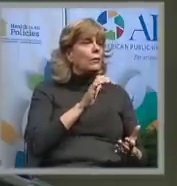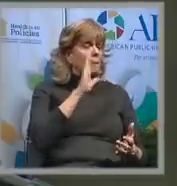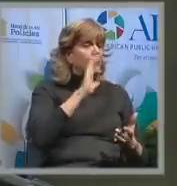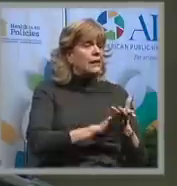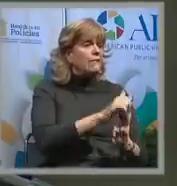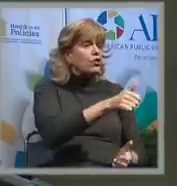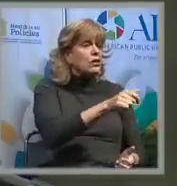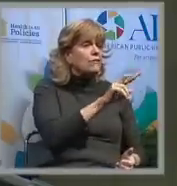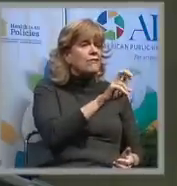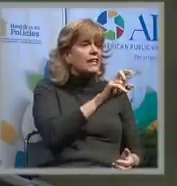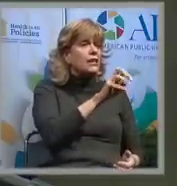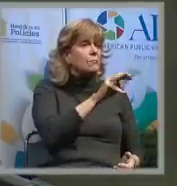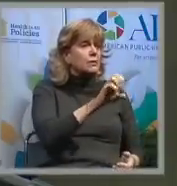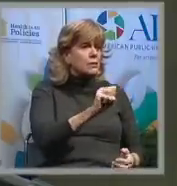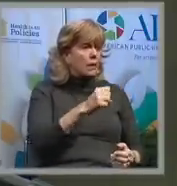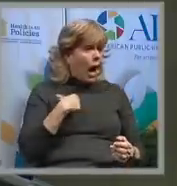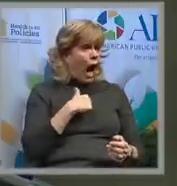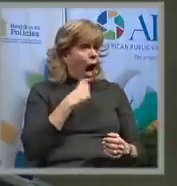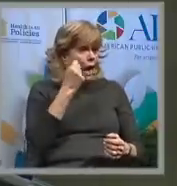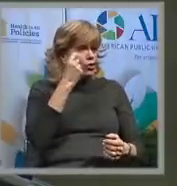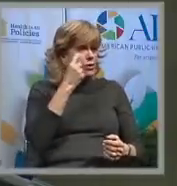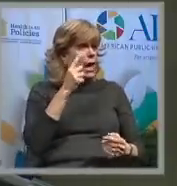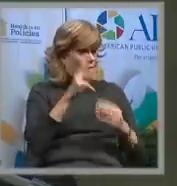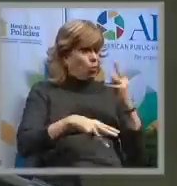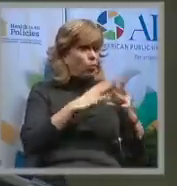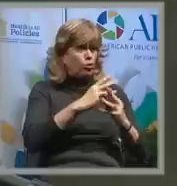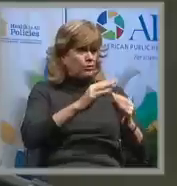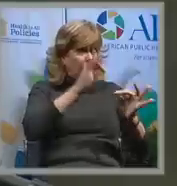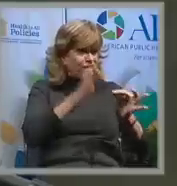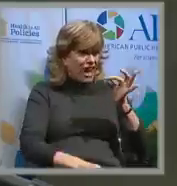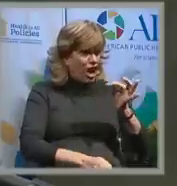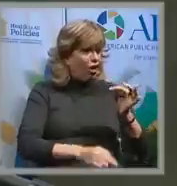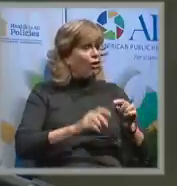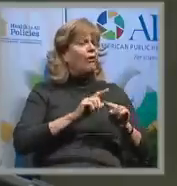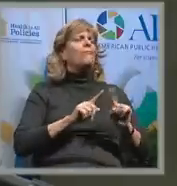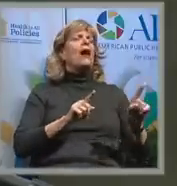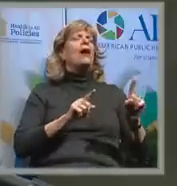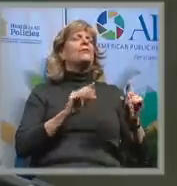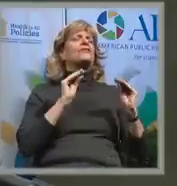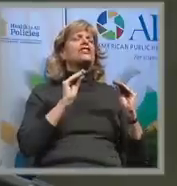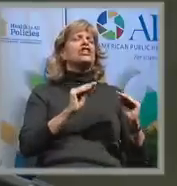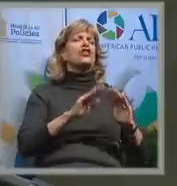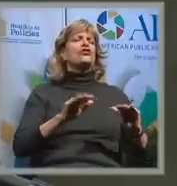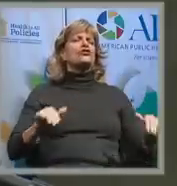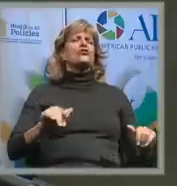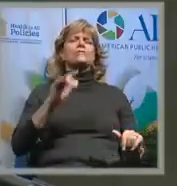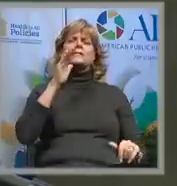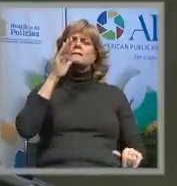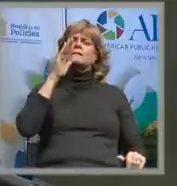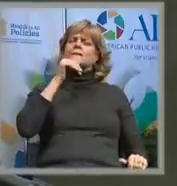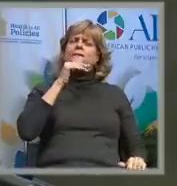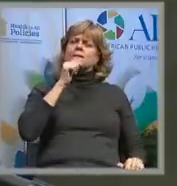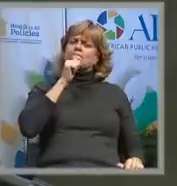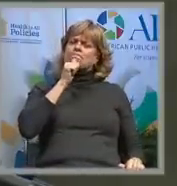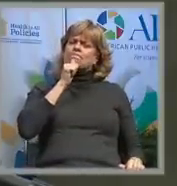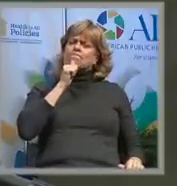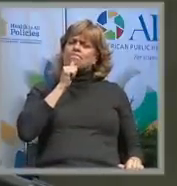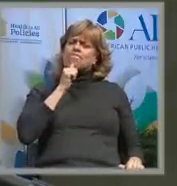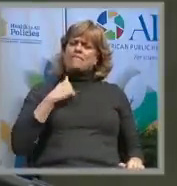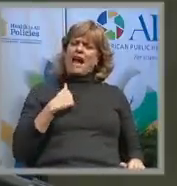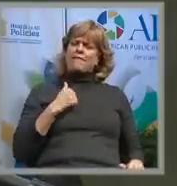world is not fair. It is that we must teach our children to be able to withstand and to have the grit and